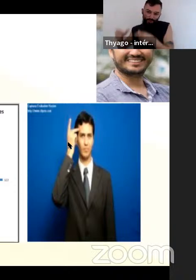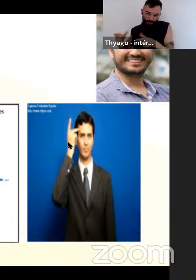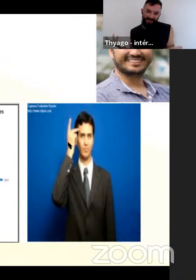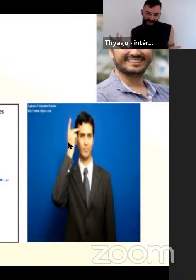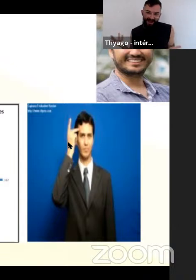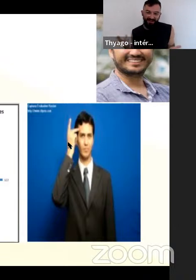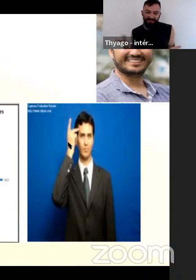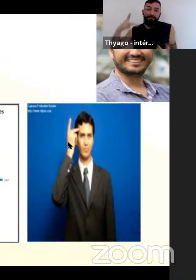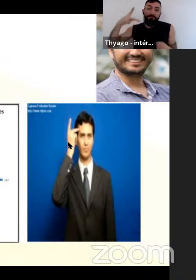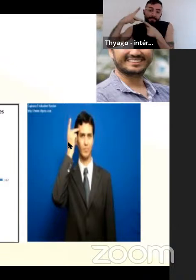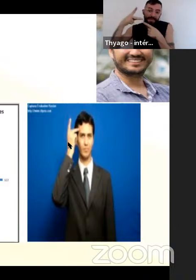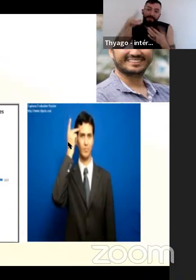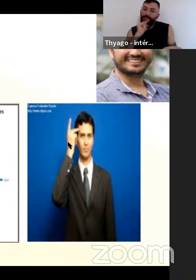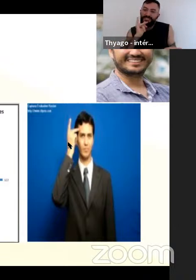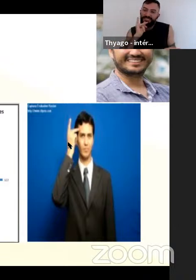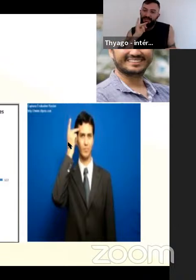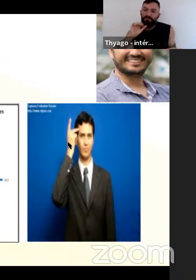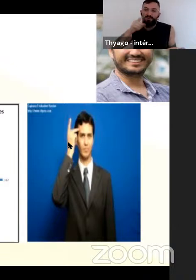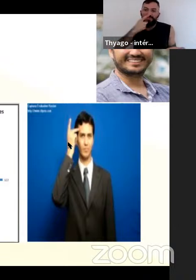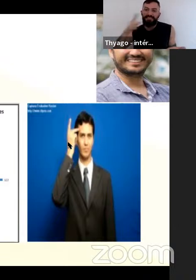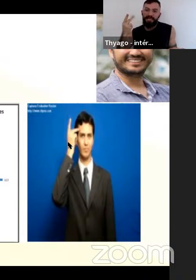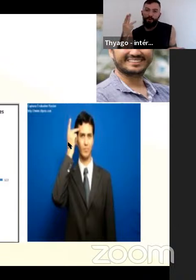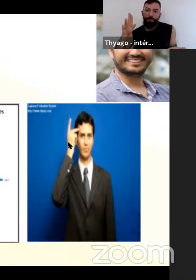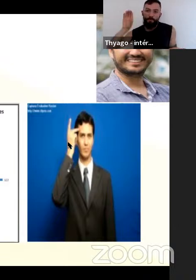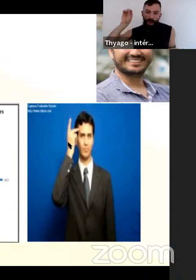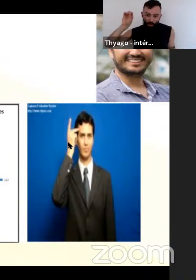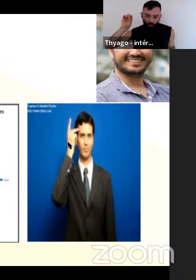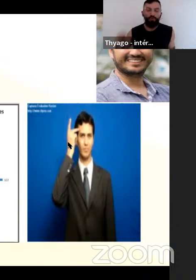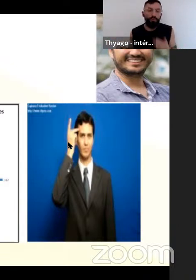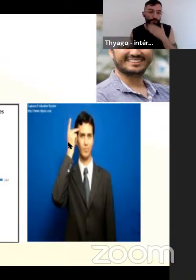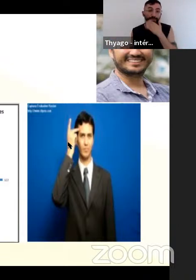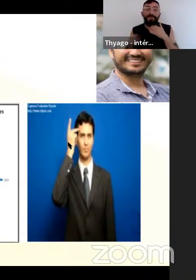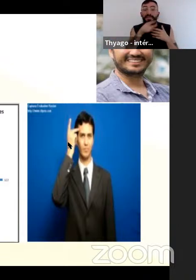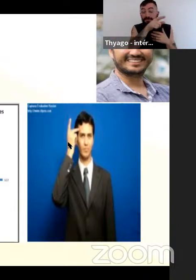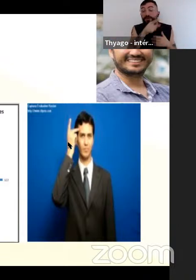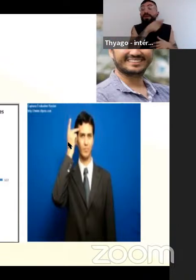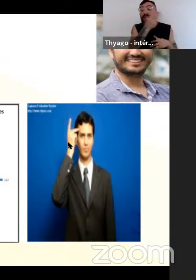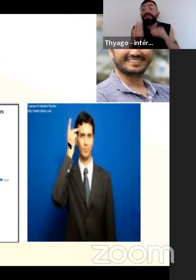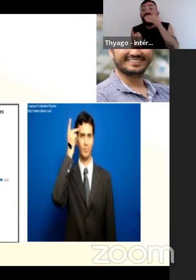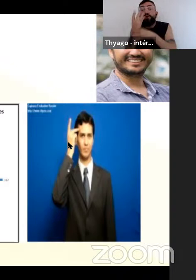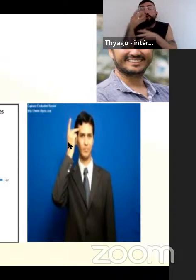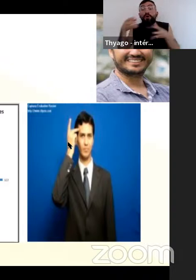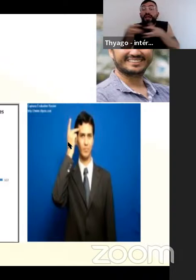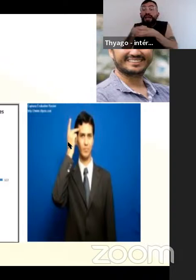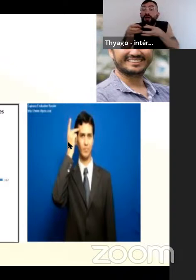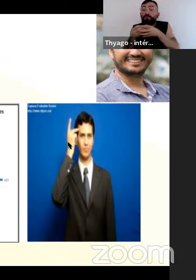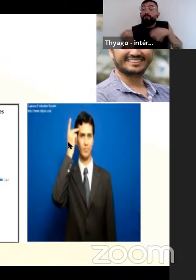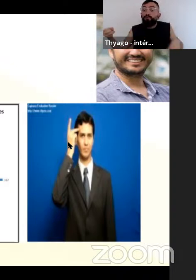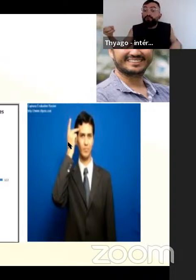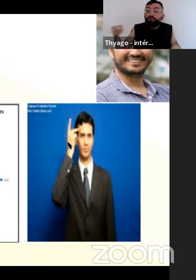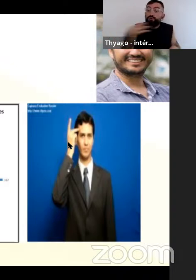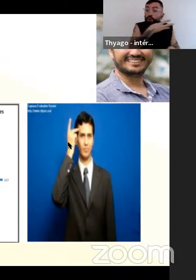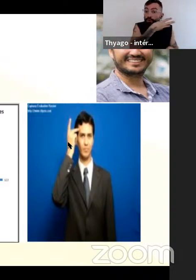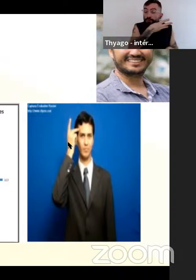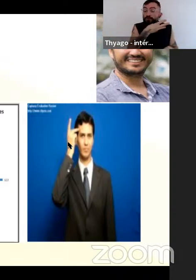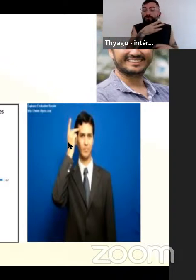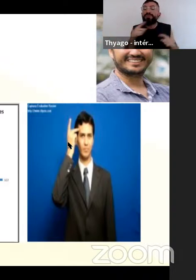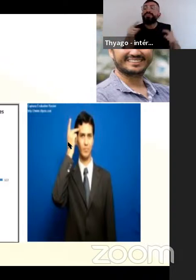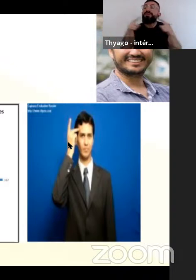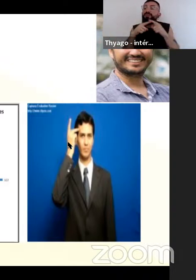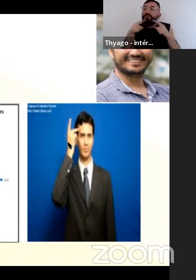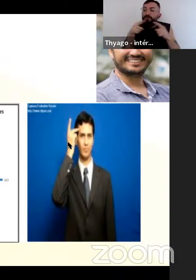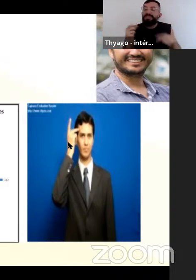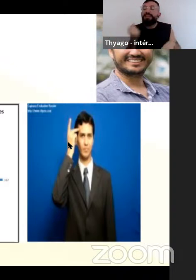B. So because of that, he proposes a new category, which he calls